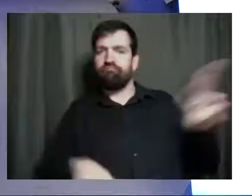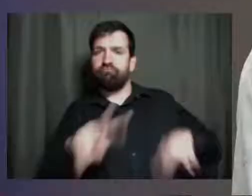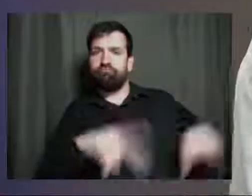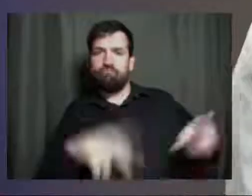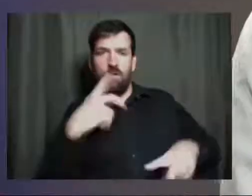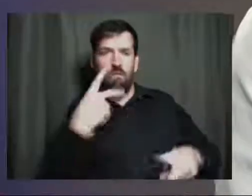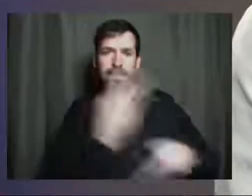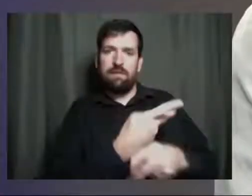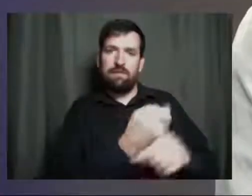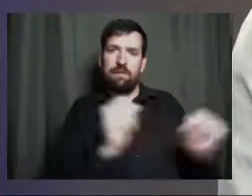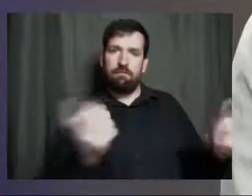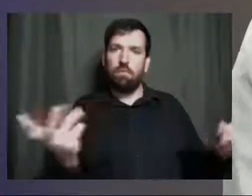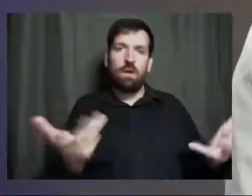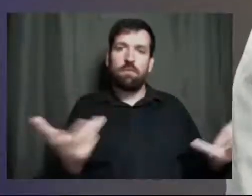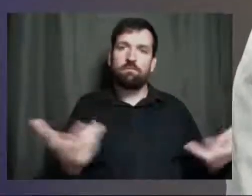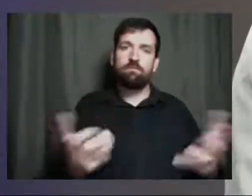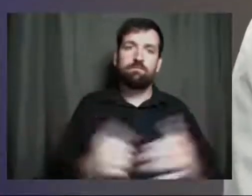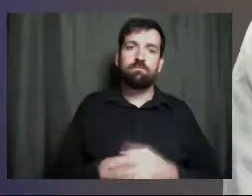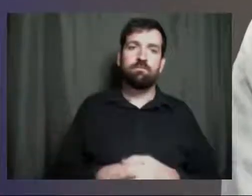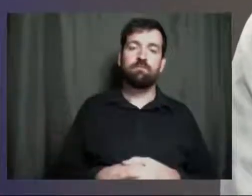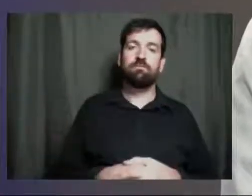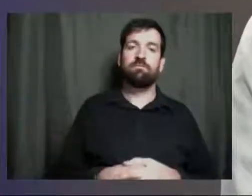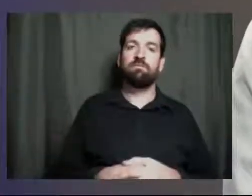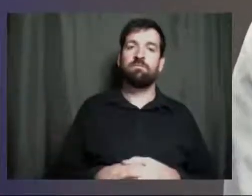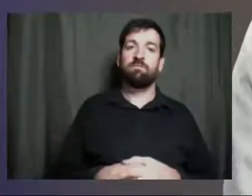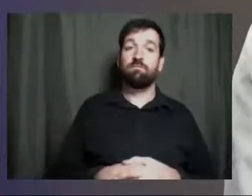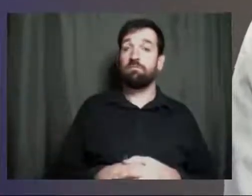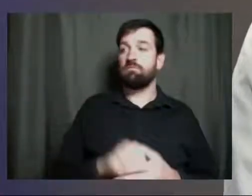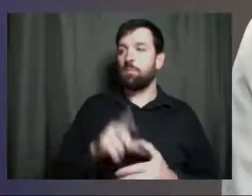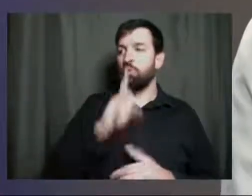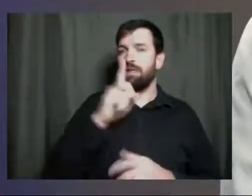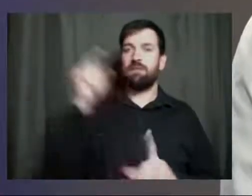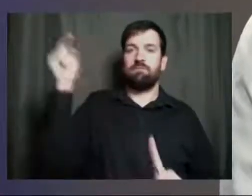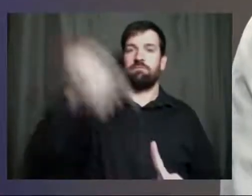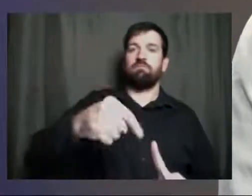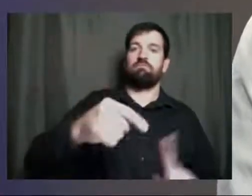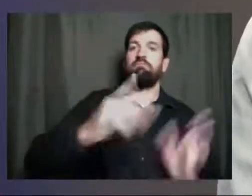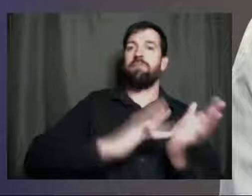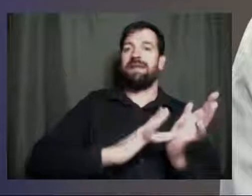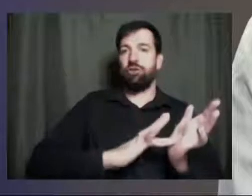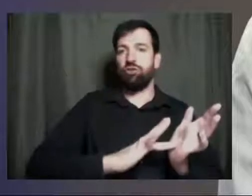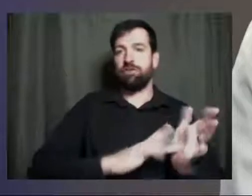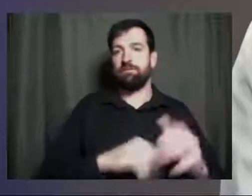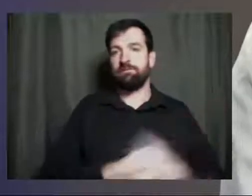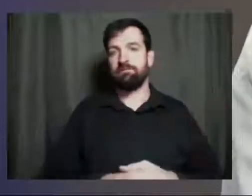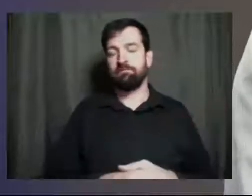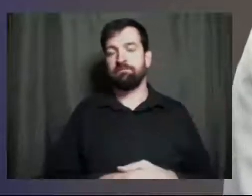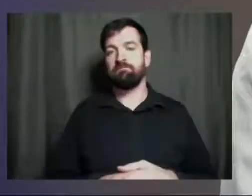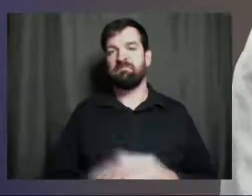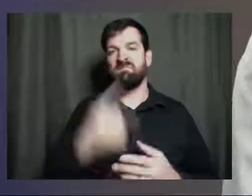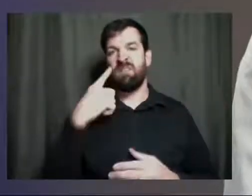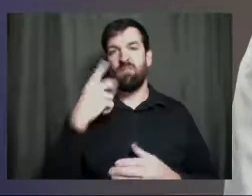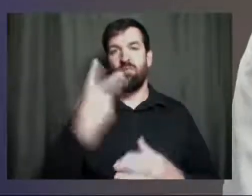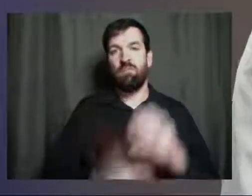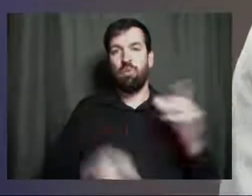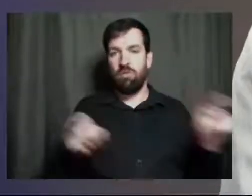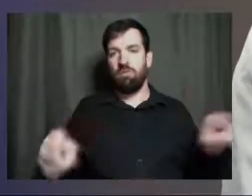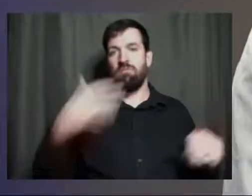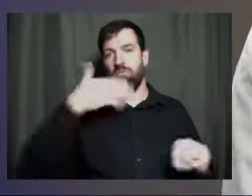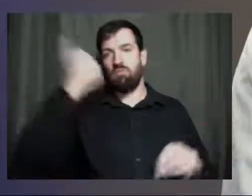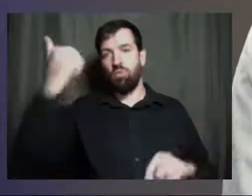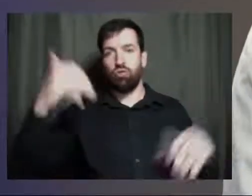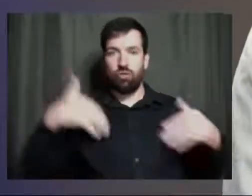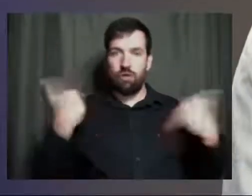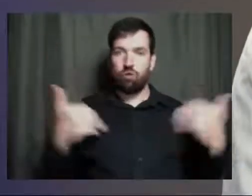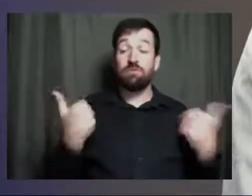Well, I mean, it almost all comes down to medications for both the younger and older. In the younger population, obviously,